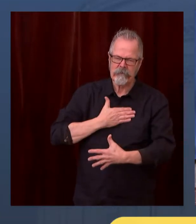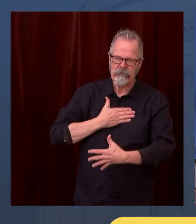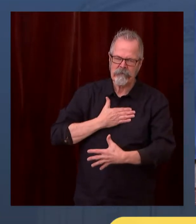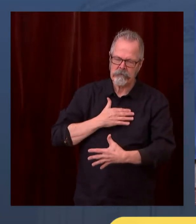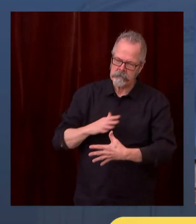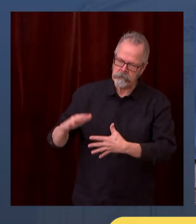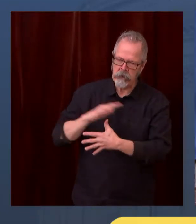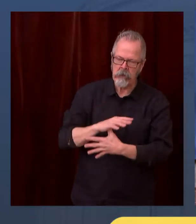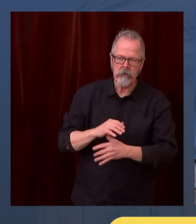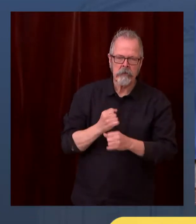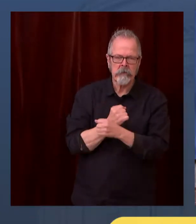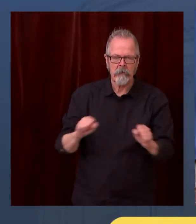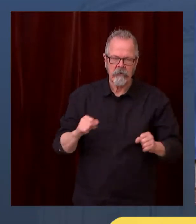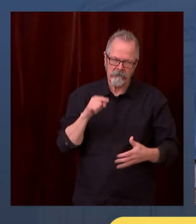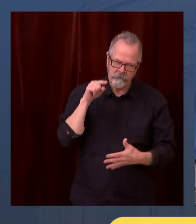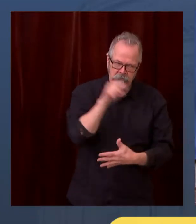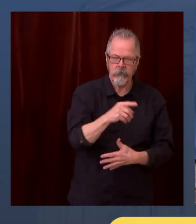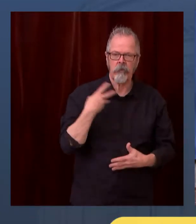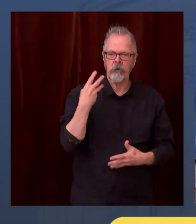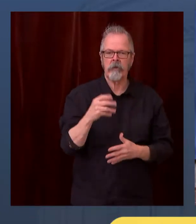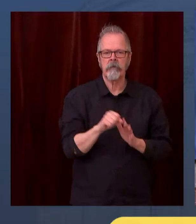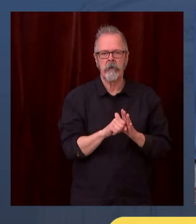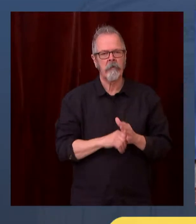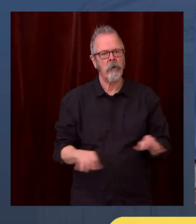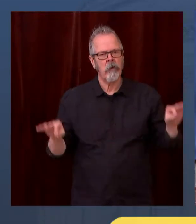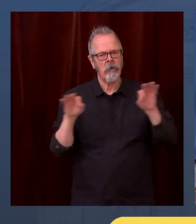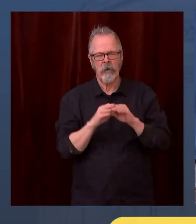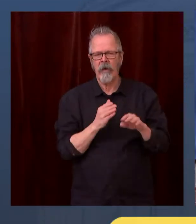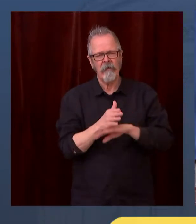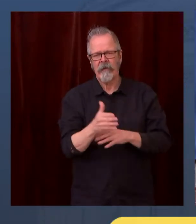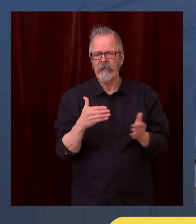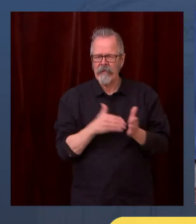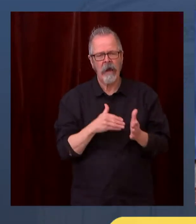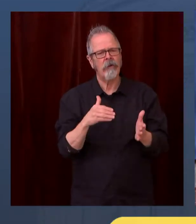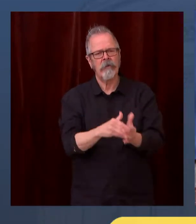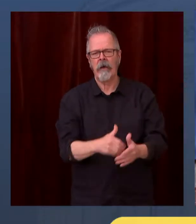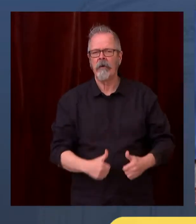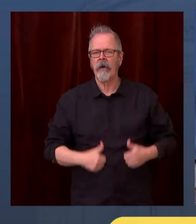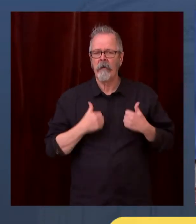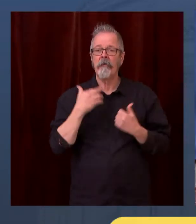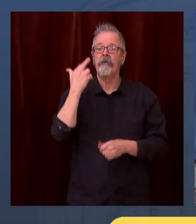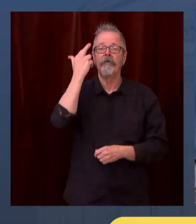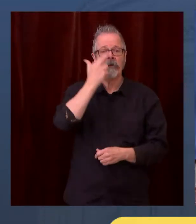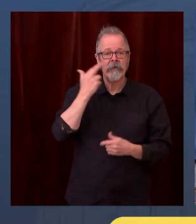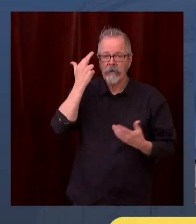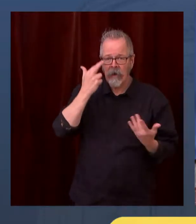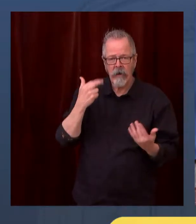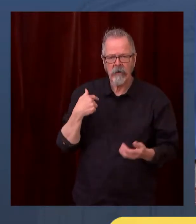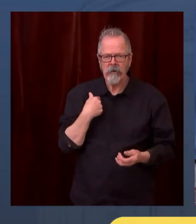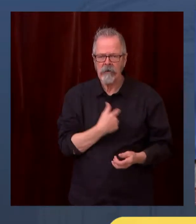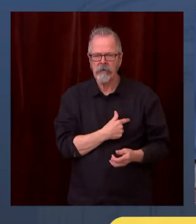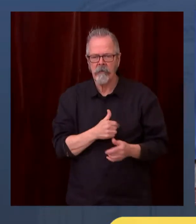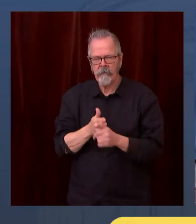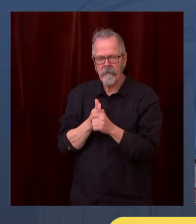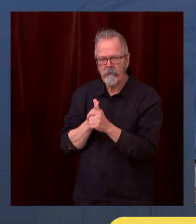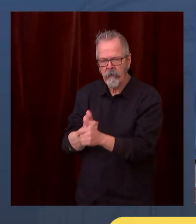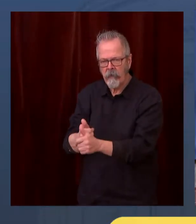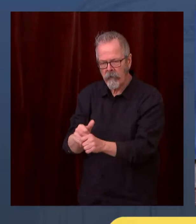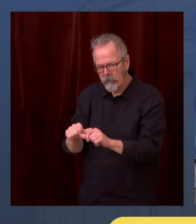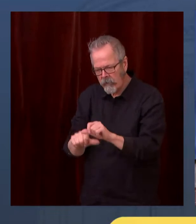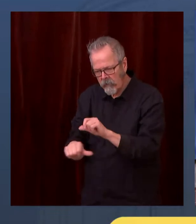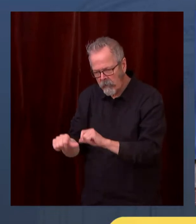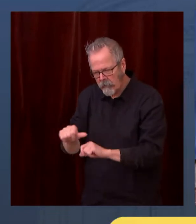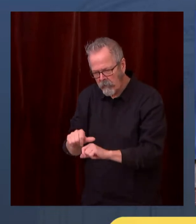times. Thousands of lives have been saved because we have taken a science-based approach of reopening our